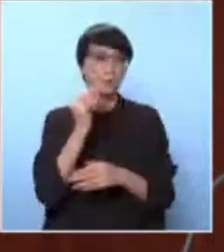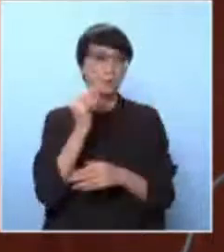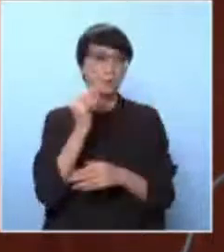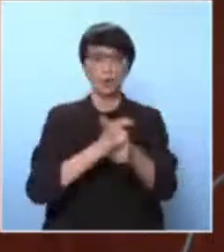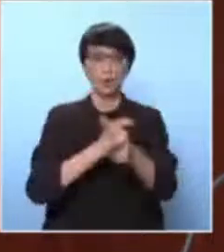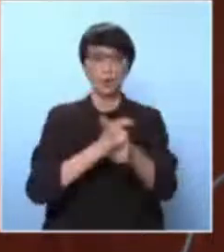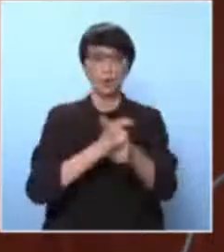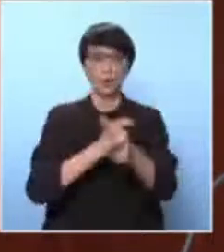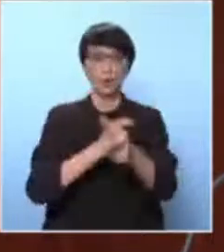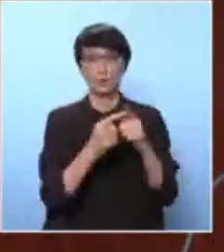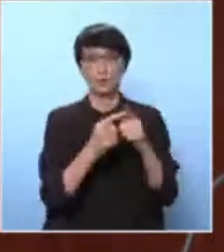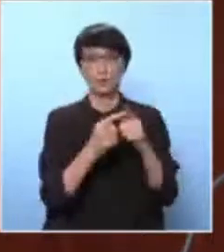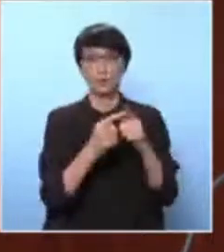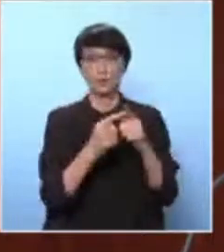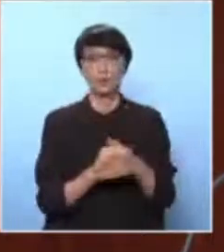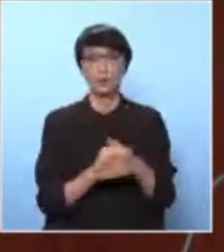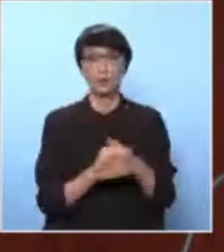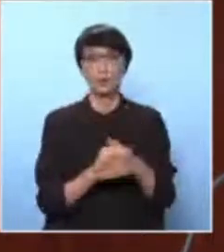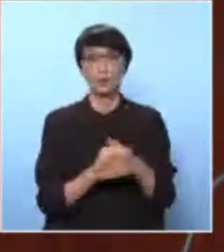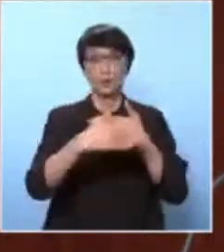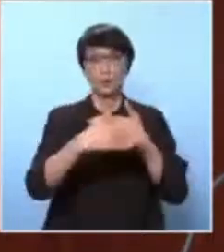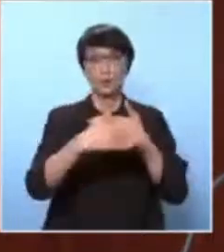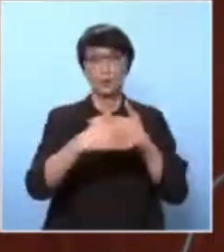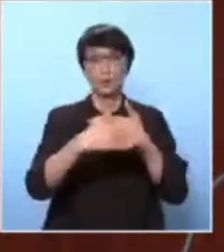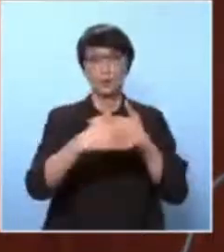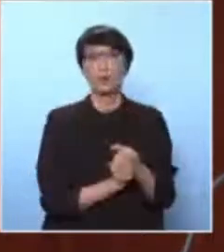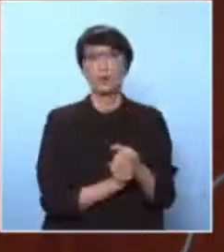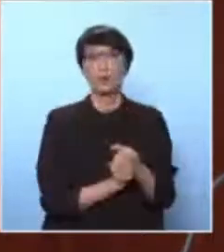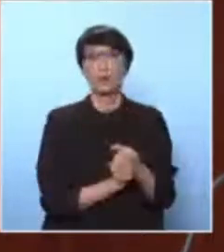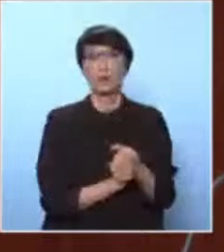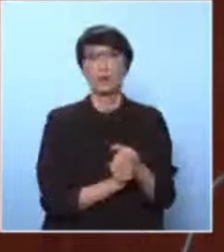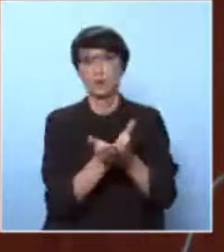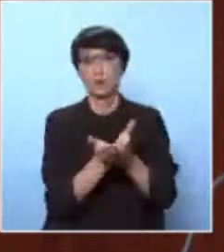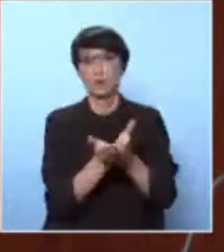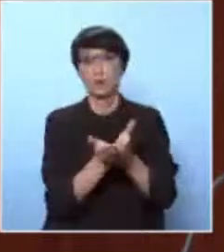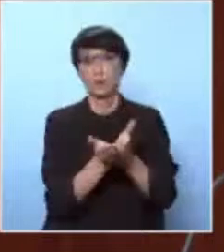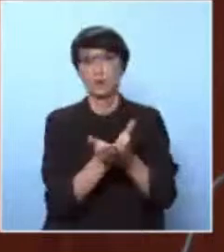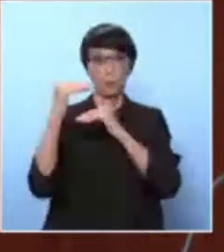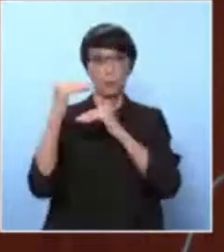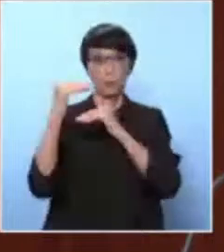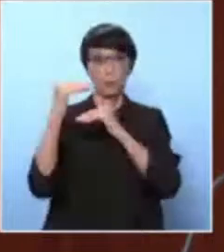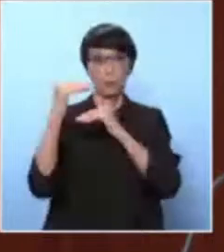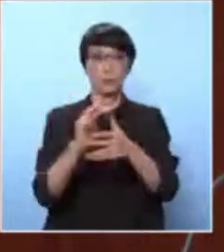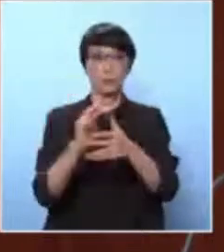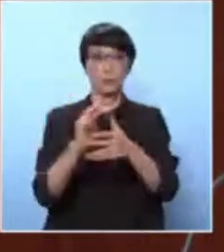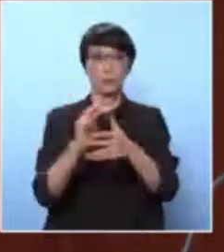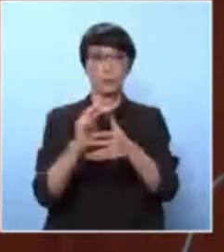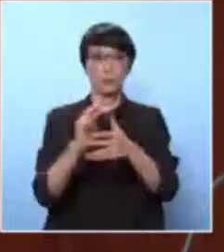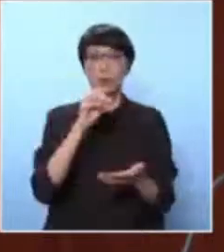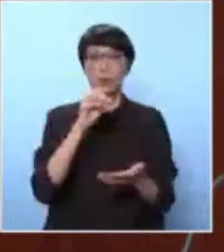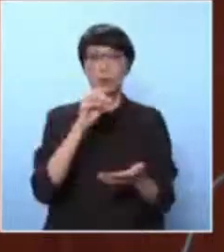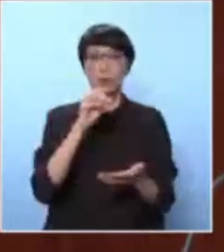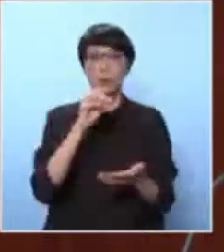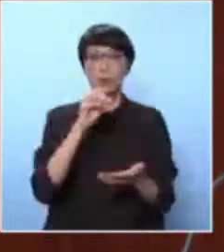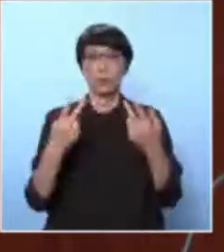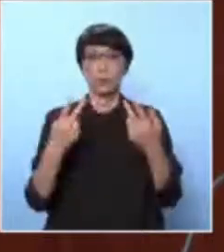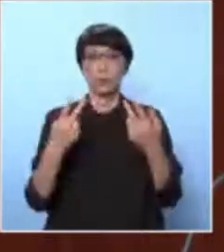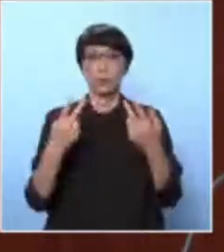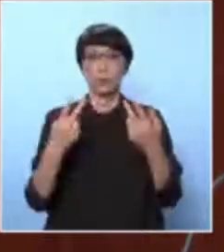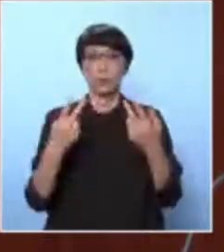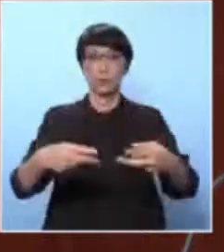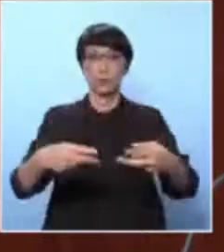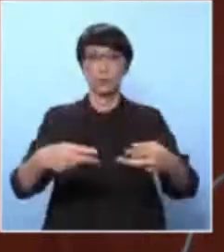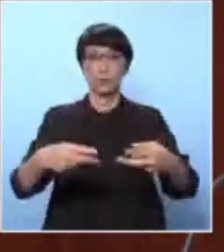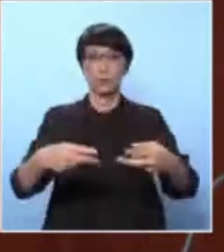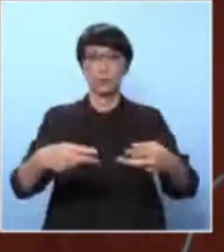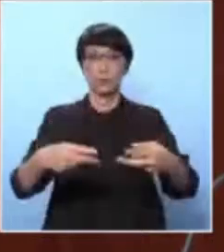companies have responded positively to the idea of establishing and expanding their businesses in Hong Kong.